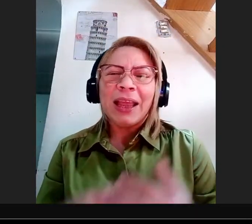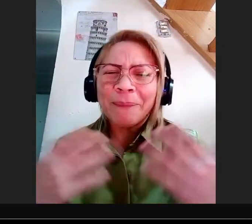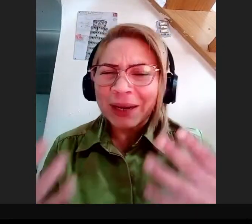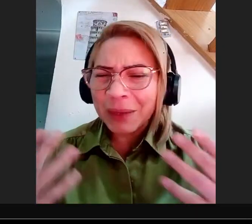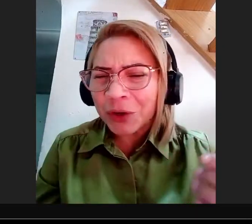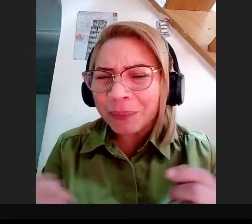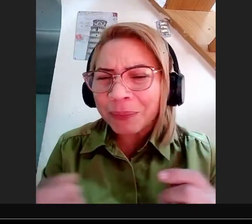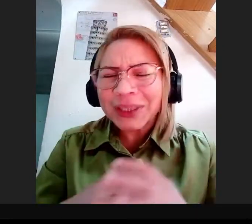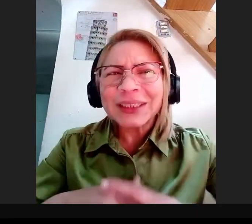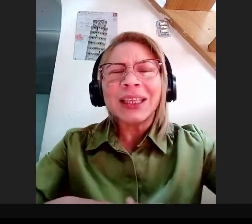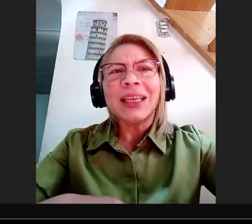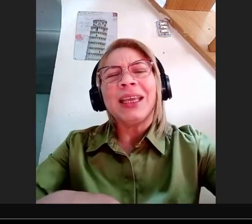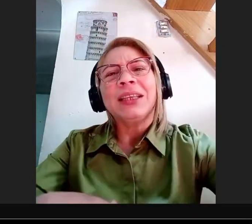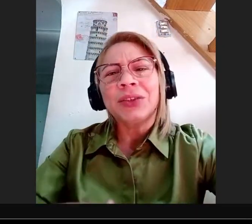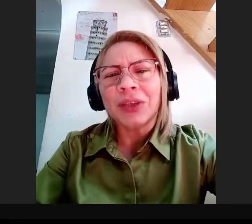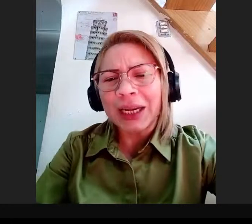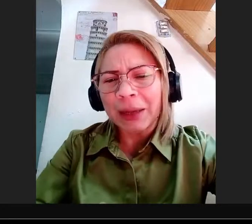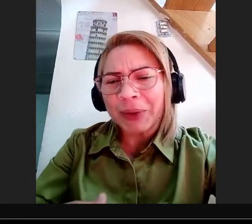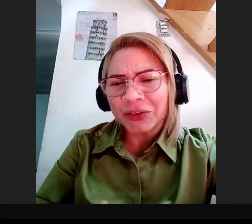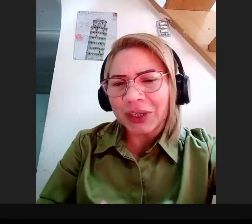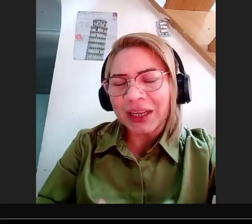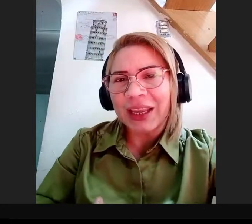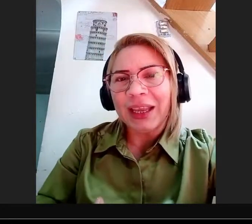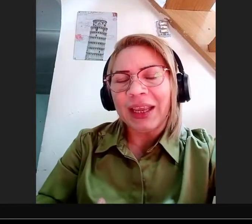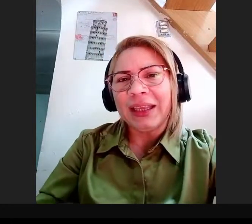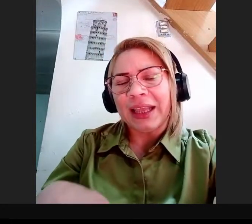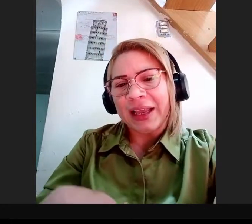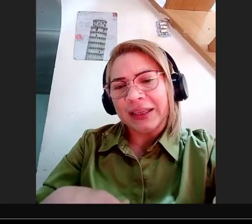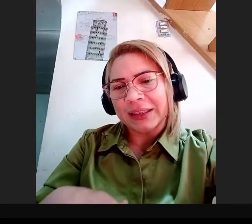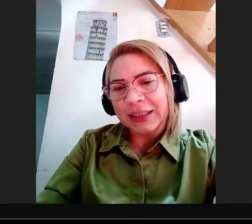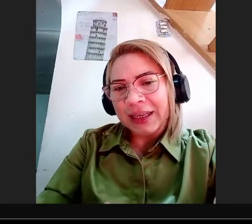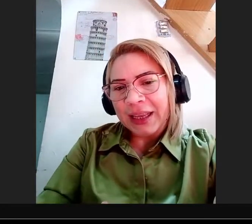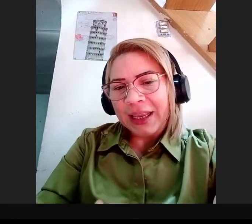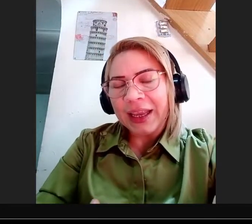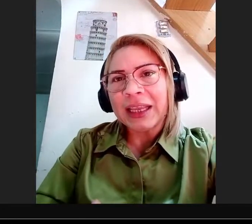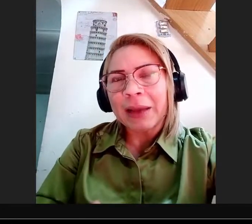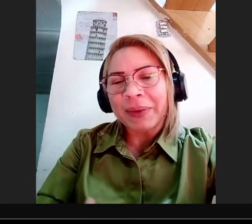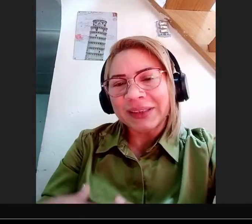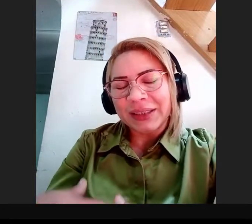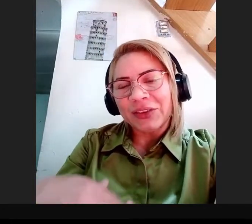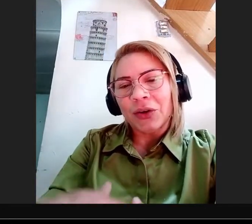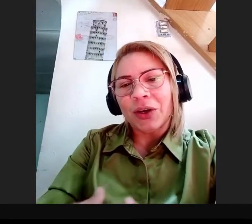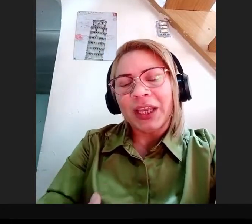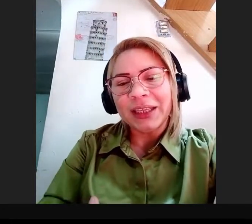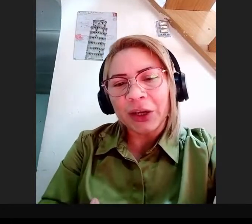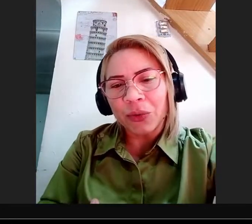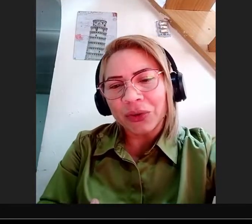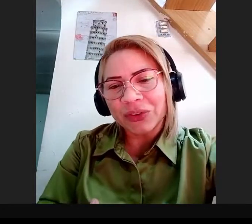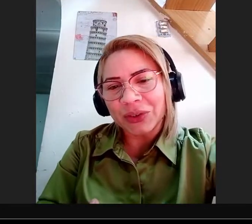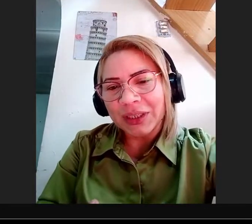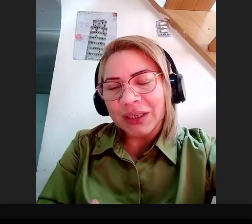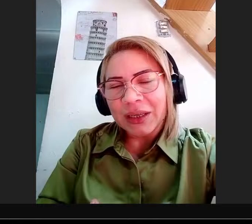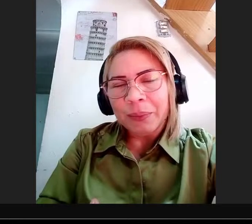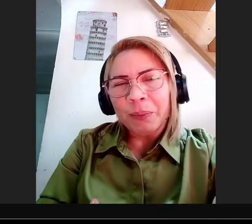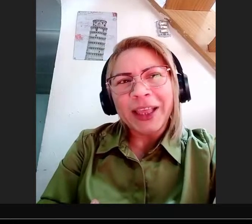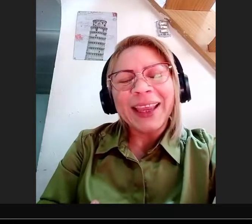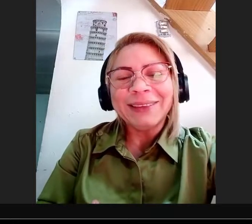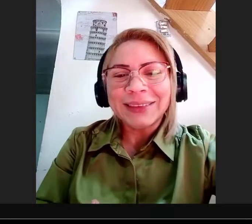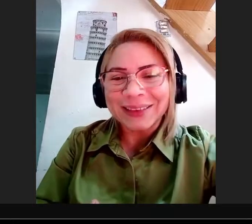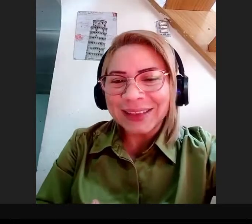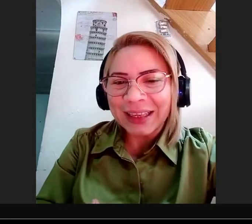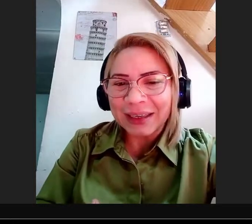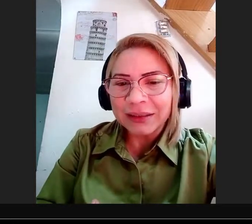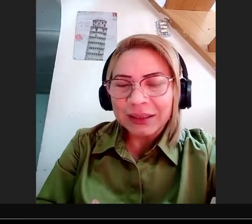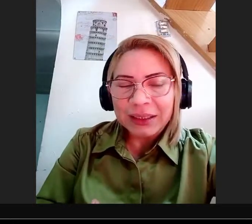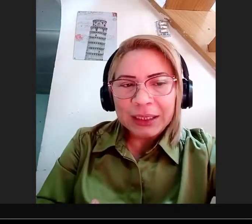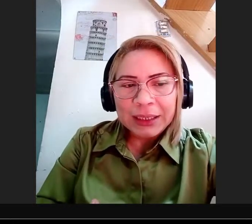nervous. Truly speaking, it is very important for me that every person that is participating in